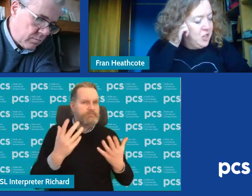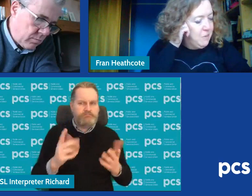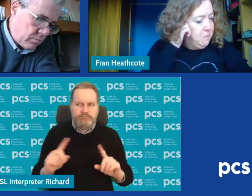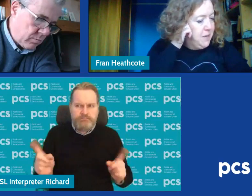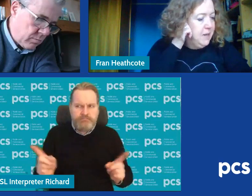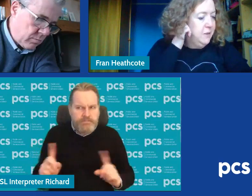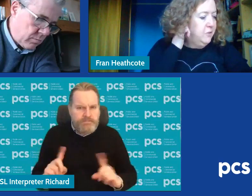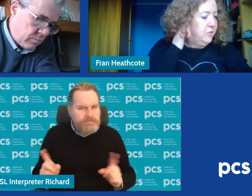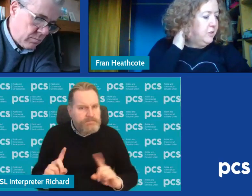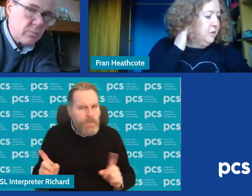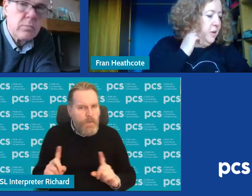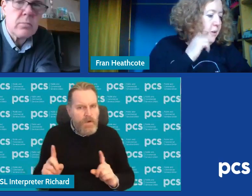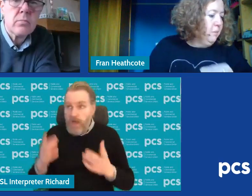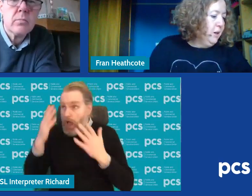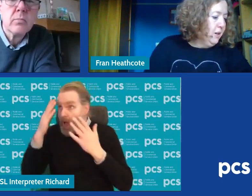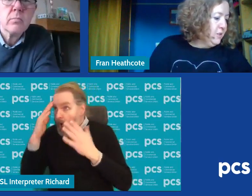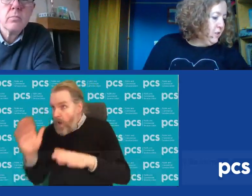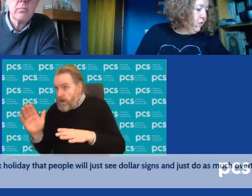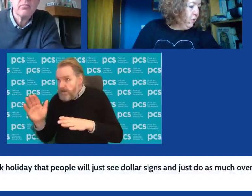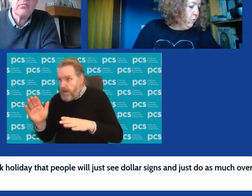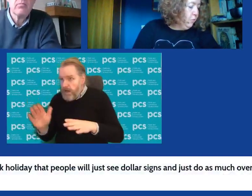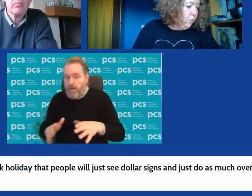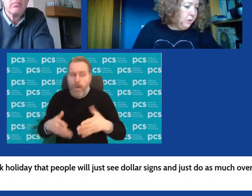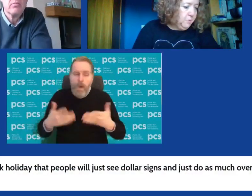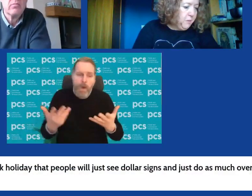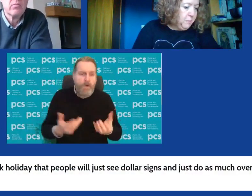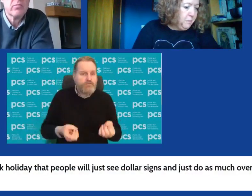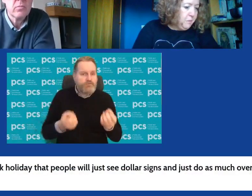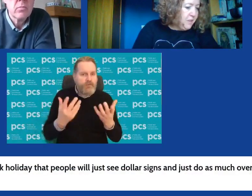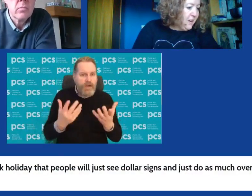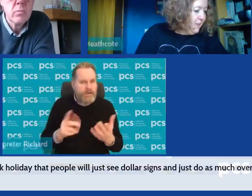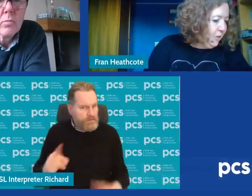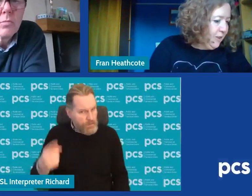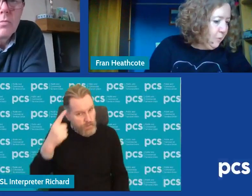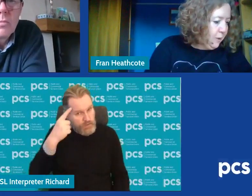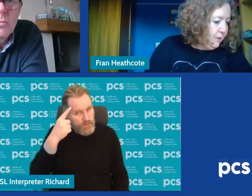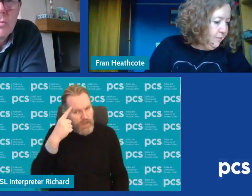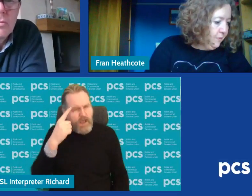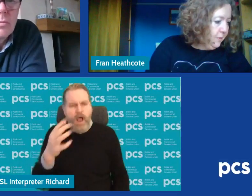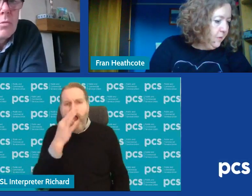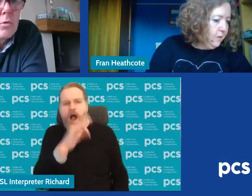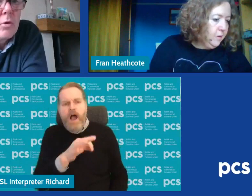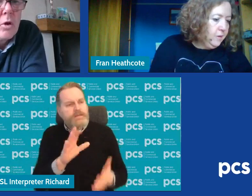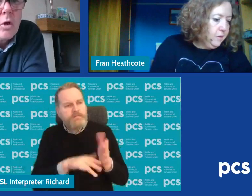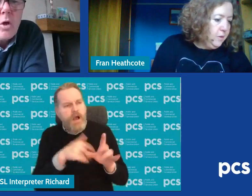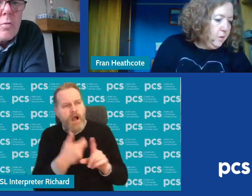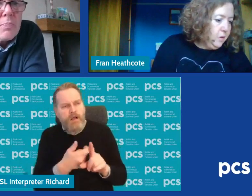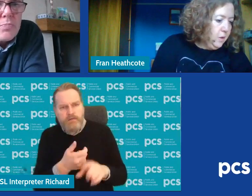in the HMPO. So, Mark, I don't know if you can say anything on that one.